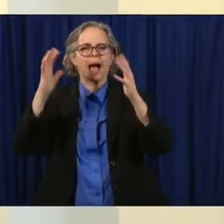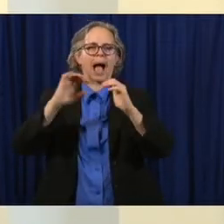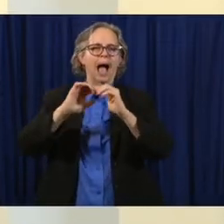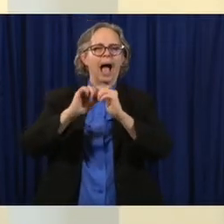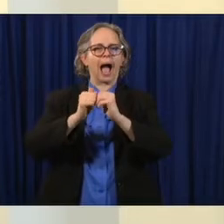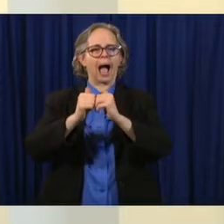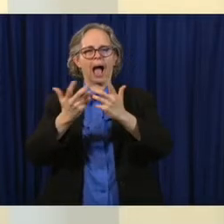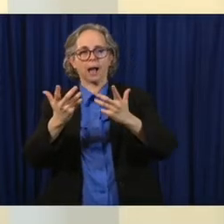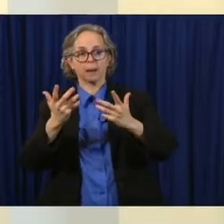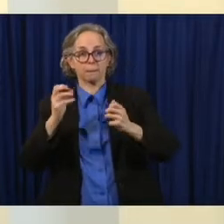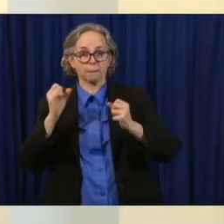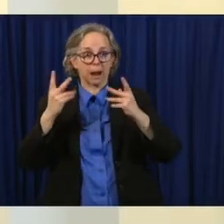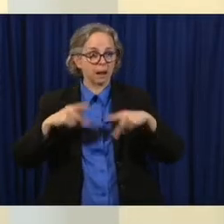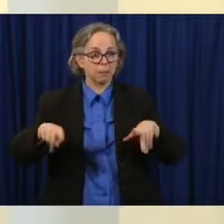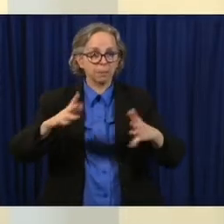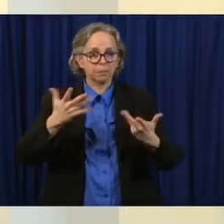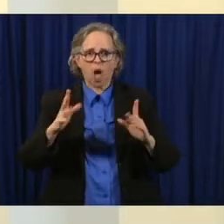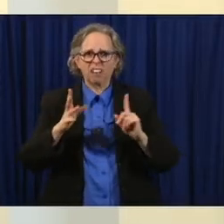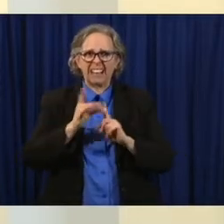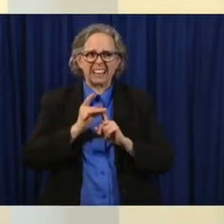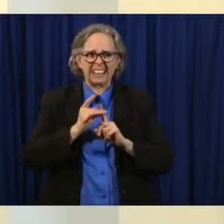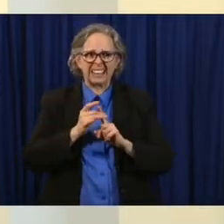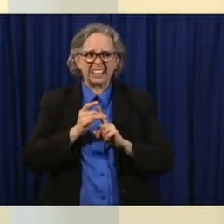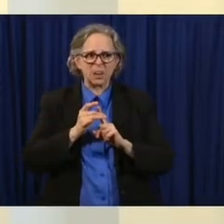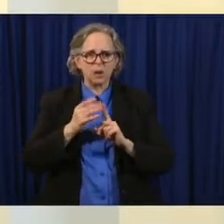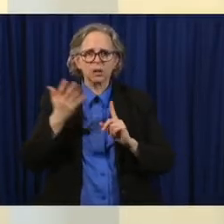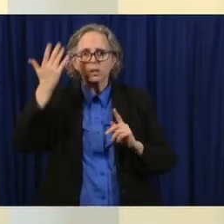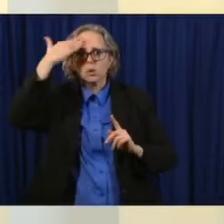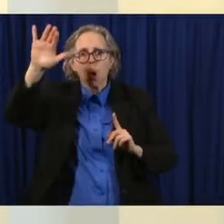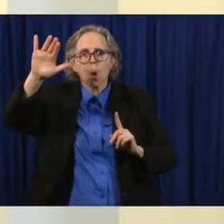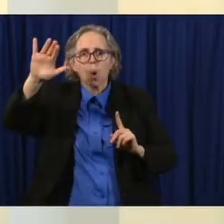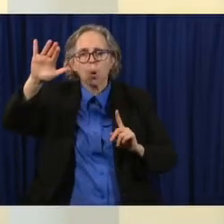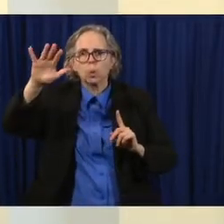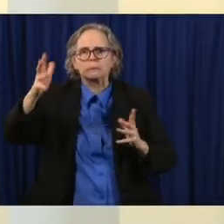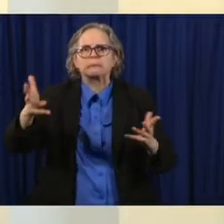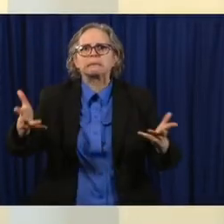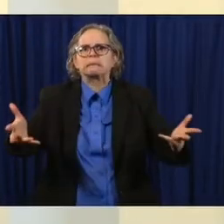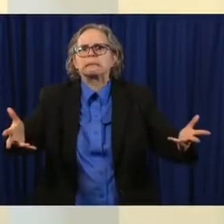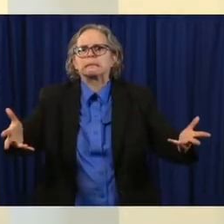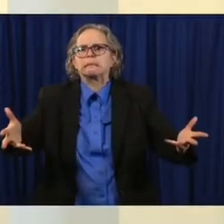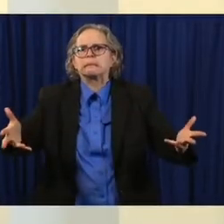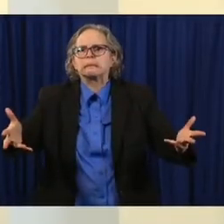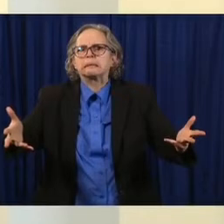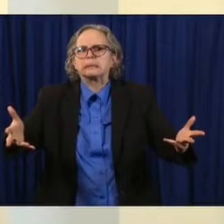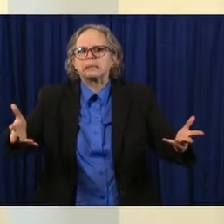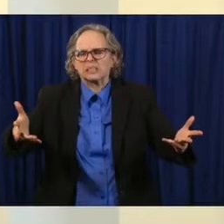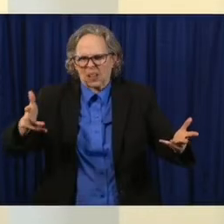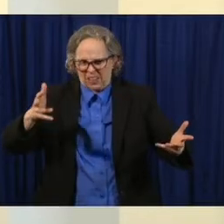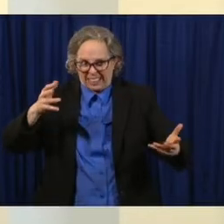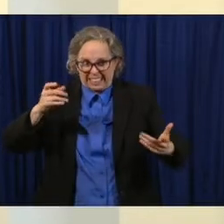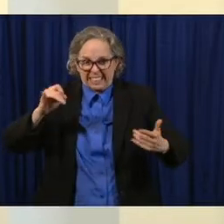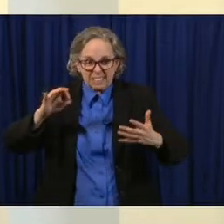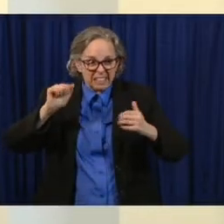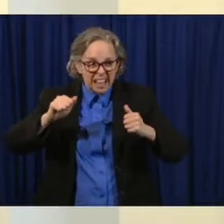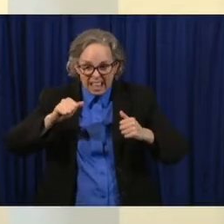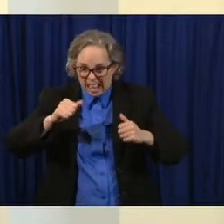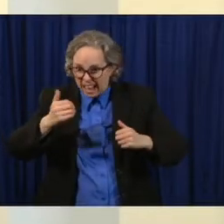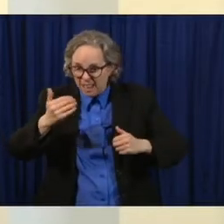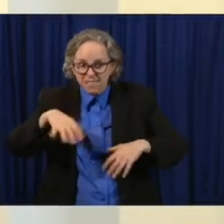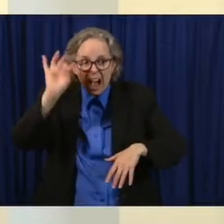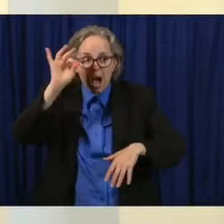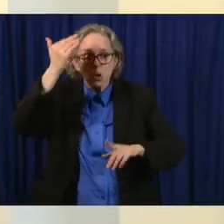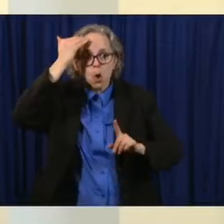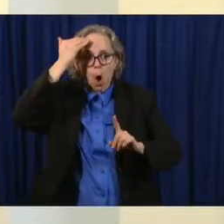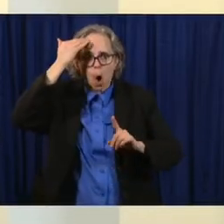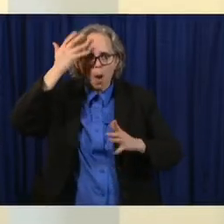possibly asymptomatically, but we have no way of knowing we ever had it. And that would be really useful information I think we all would like